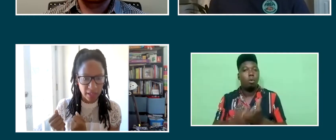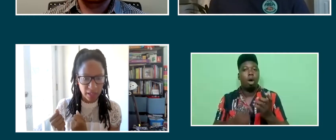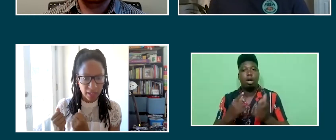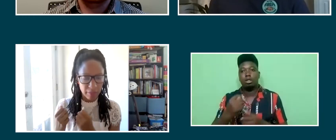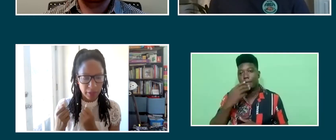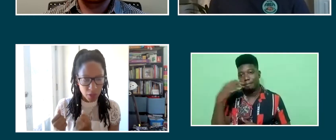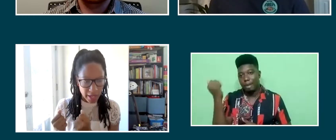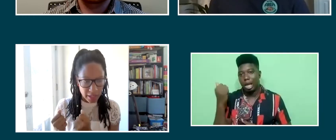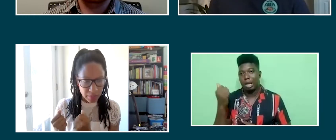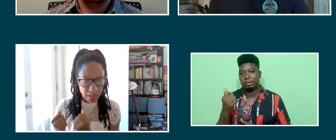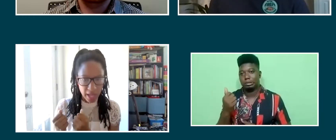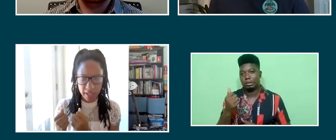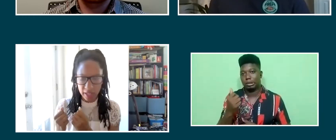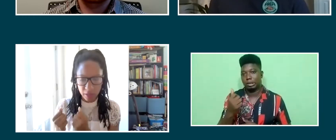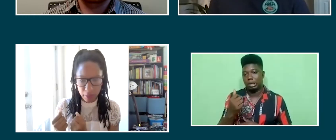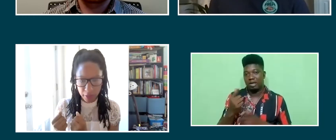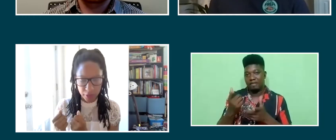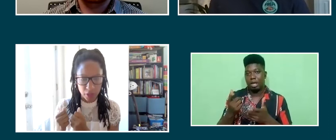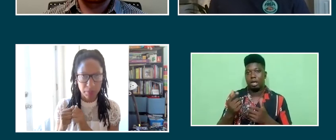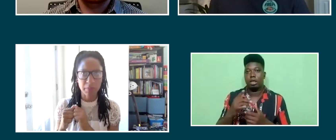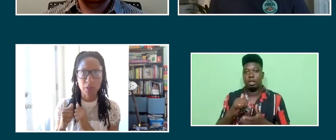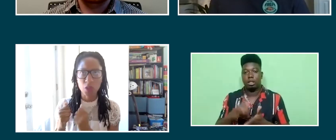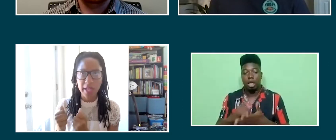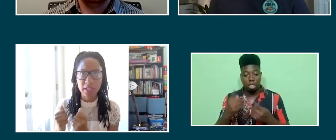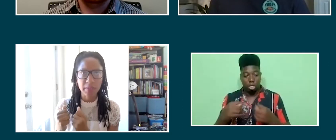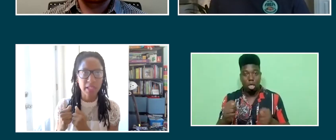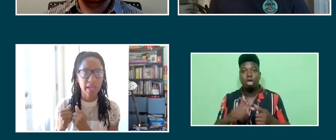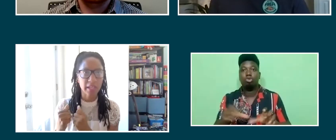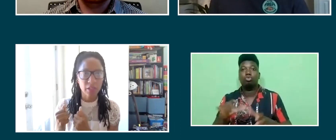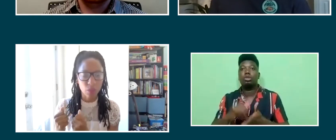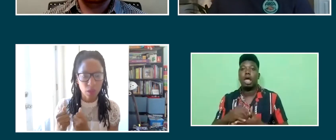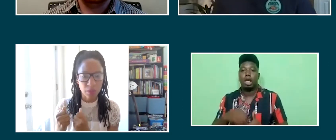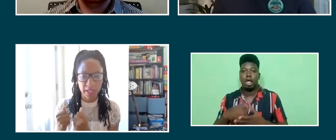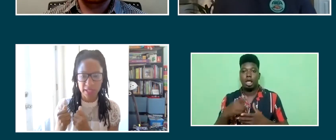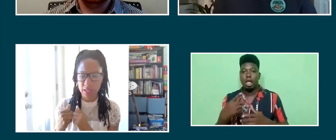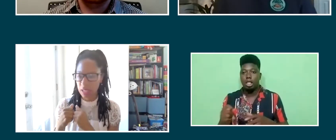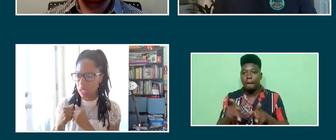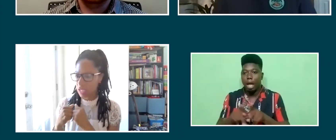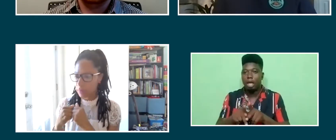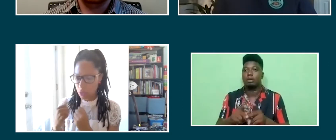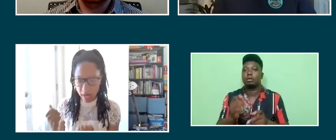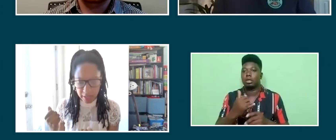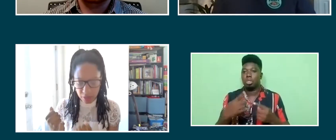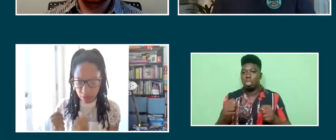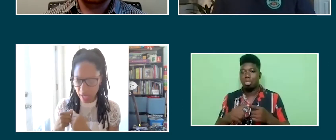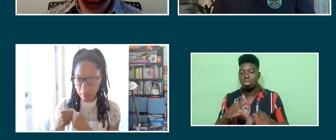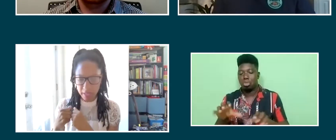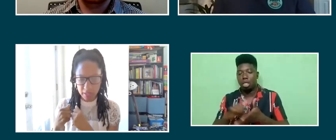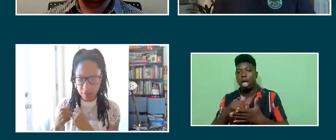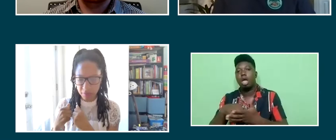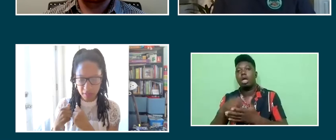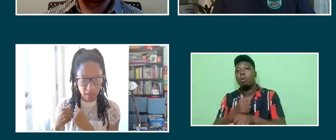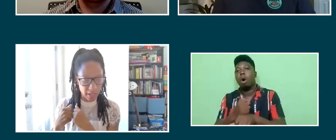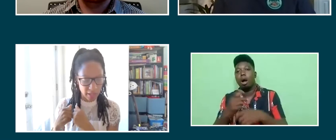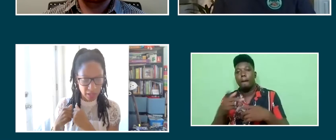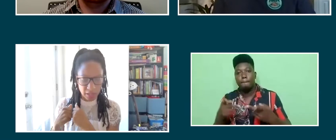that. They've been trying to be that in their partnership. They've been trying to be that in their workplace. They've been trying to do that